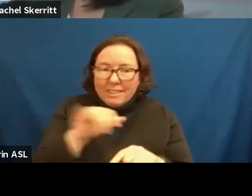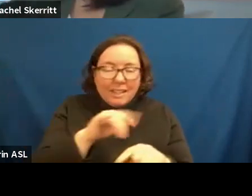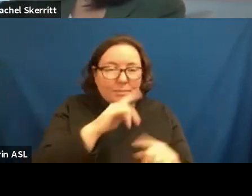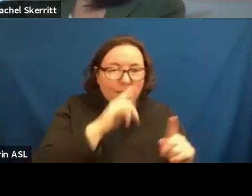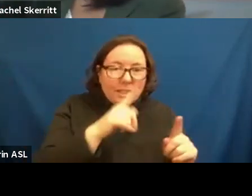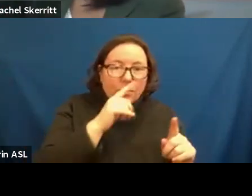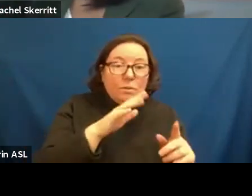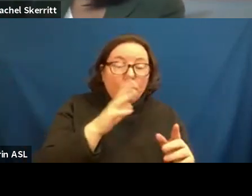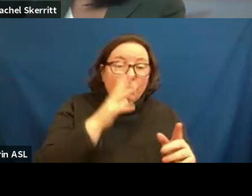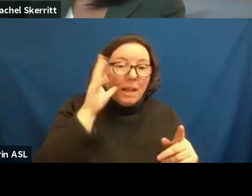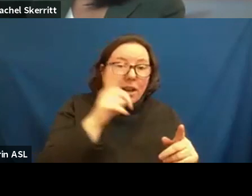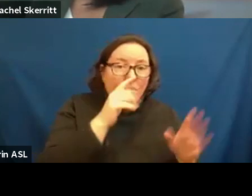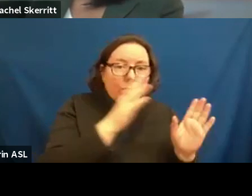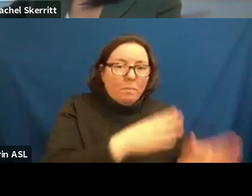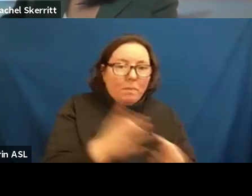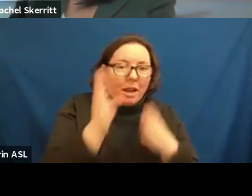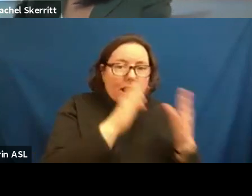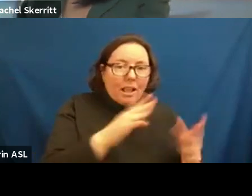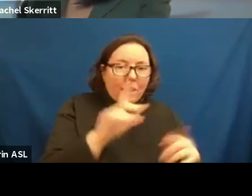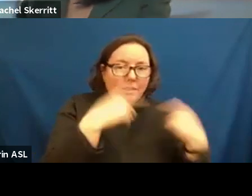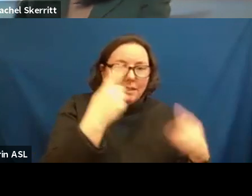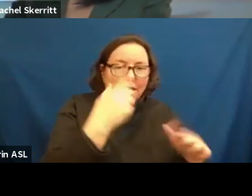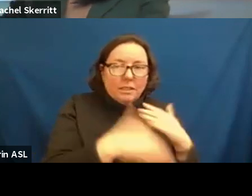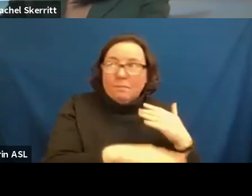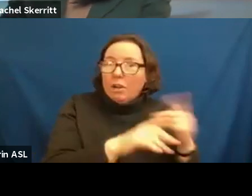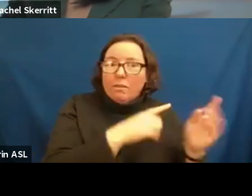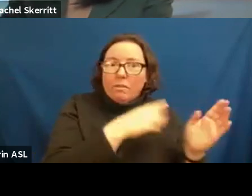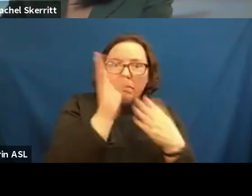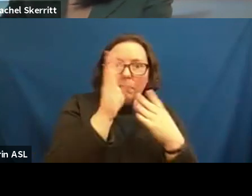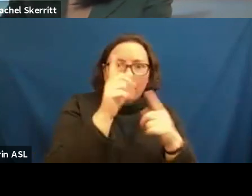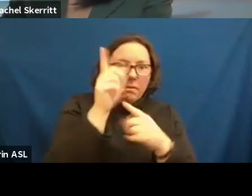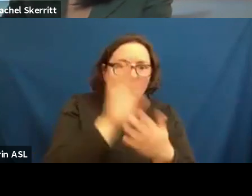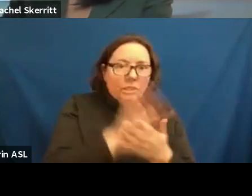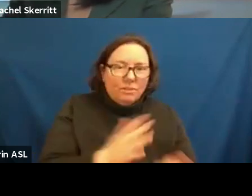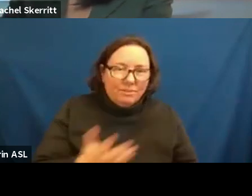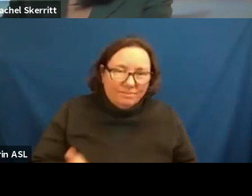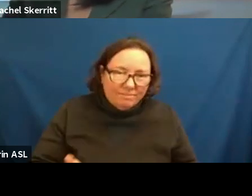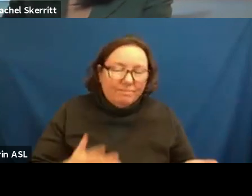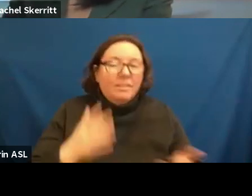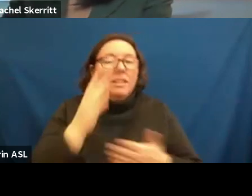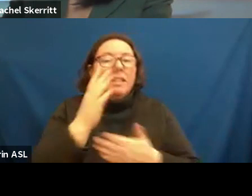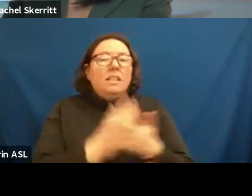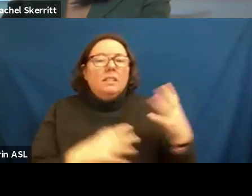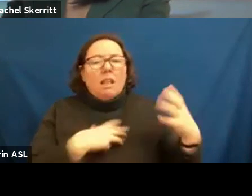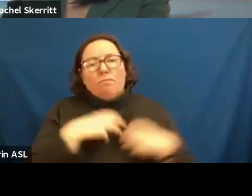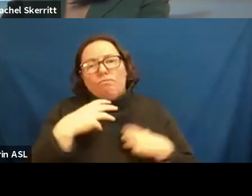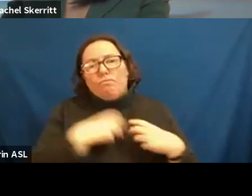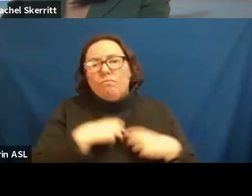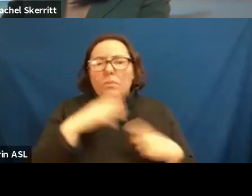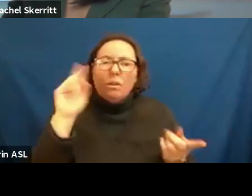for their exam school path from birth. I have other friends who lament the seats they expect their neighborhood to lose under these